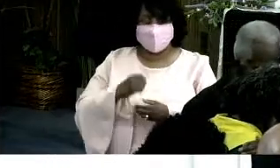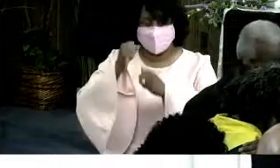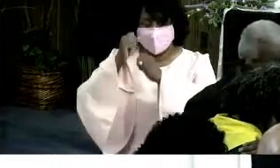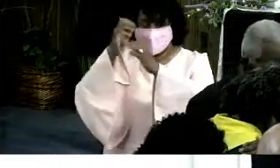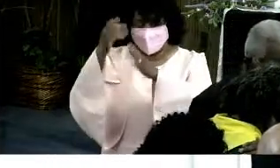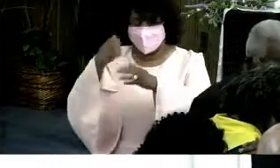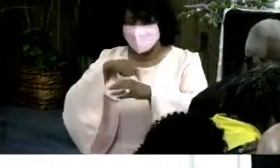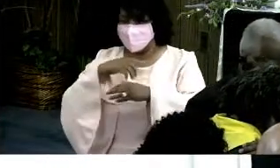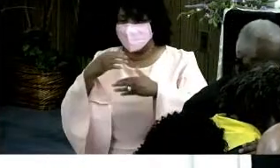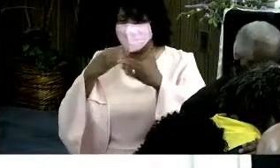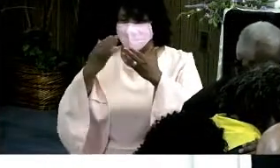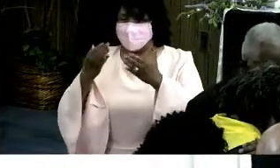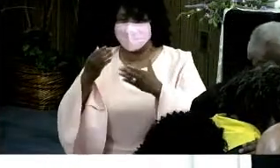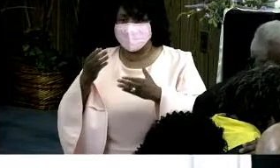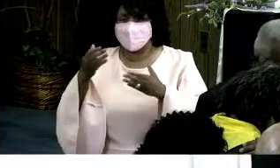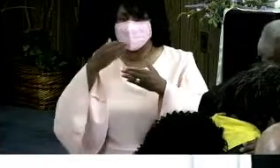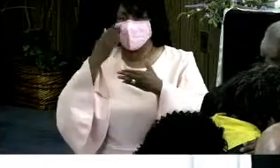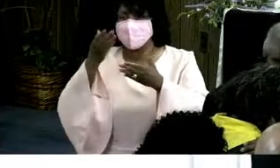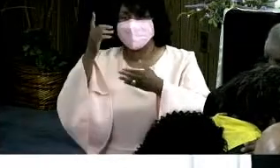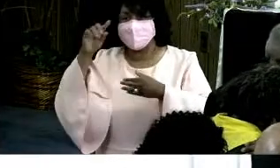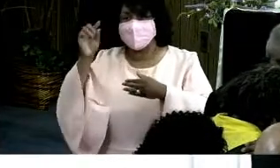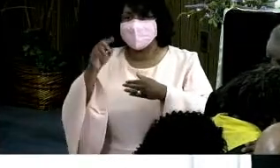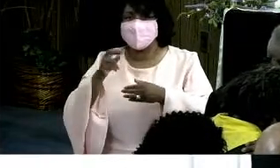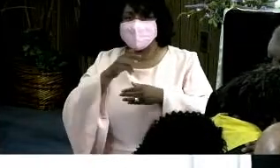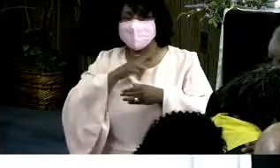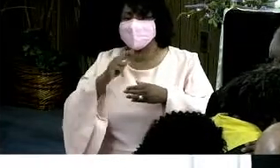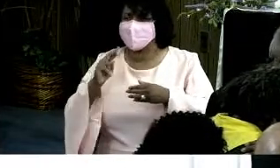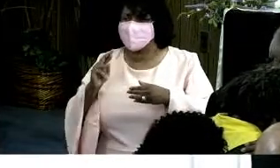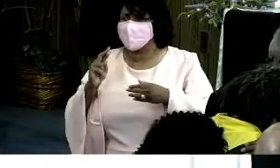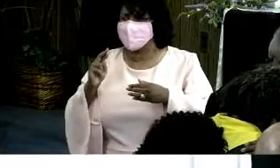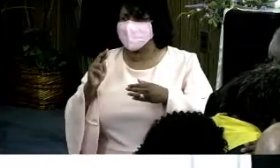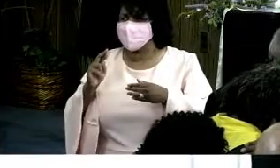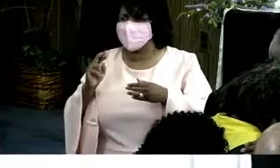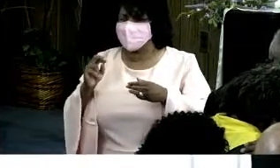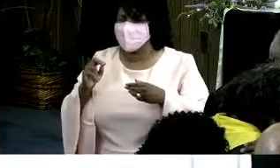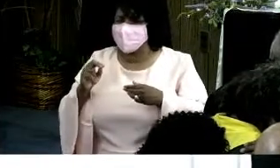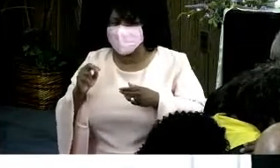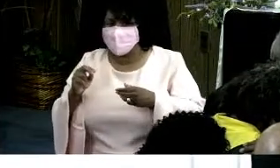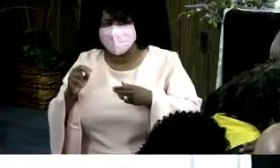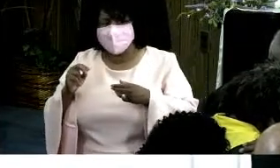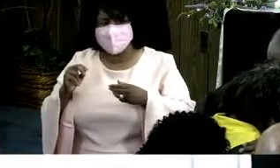Father, we want to thank you for your restoration power.